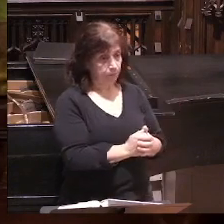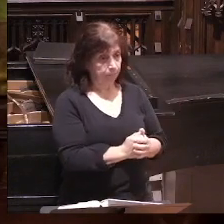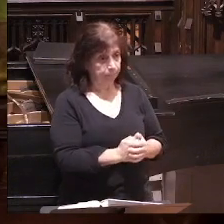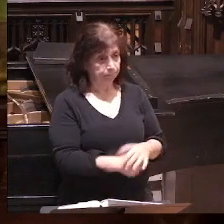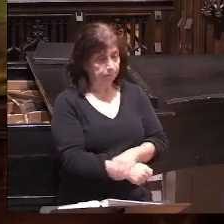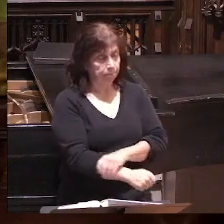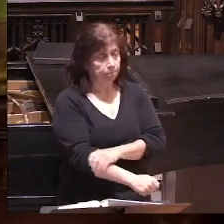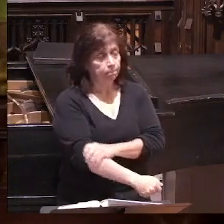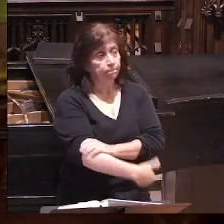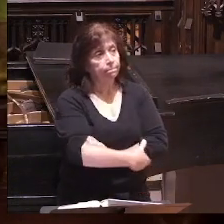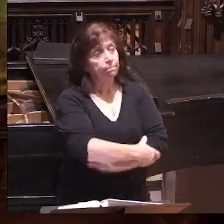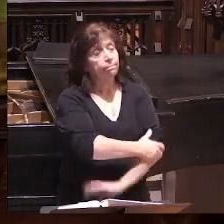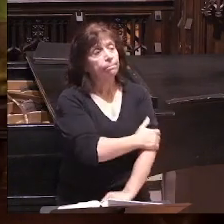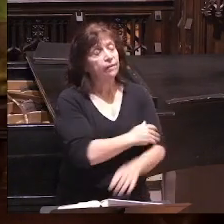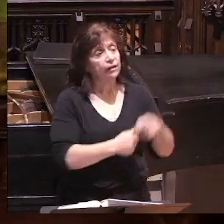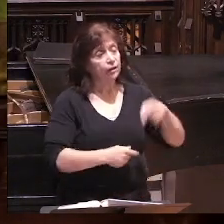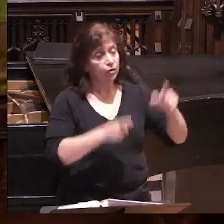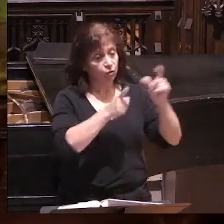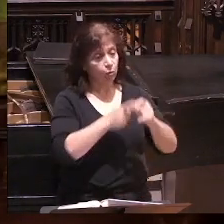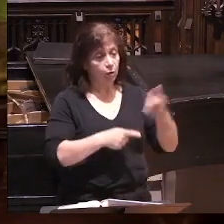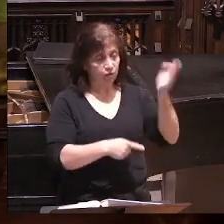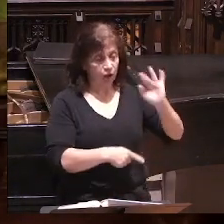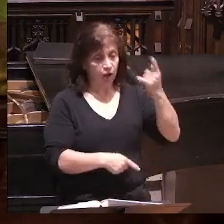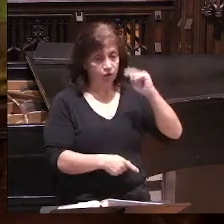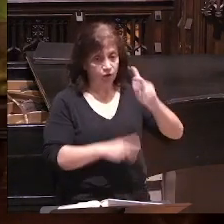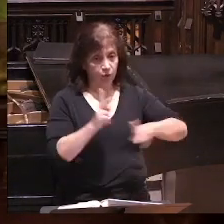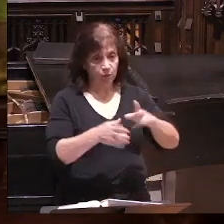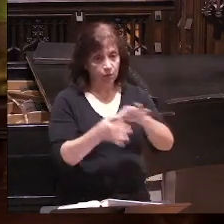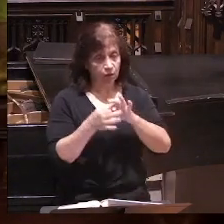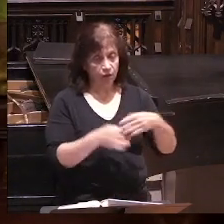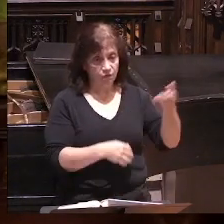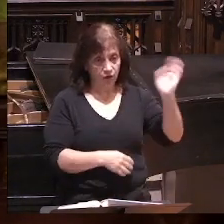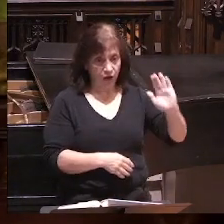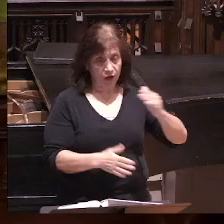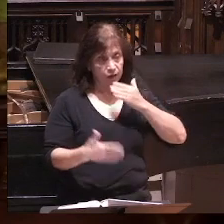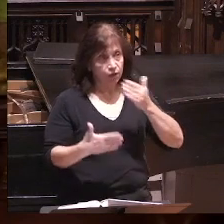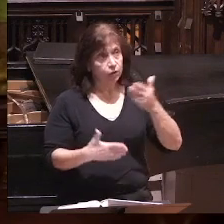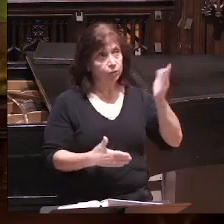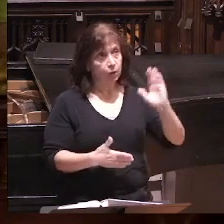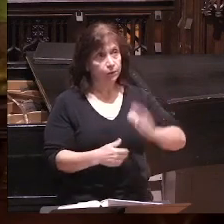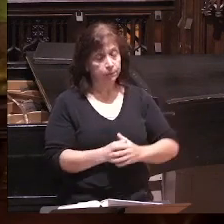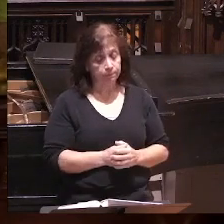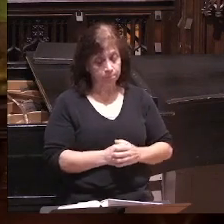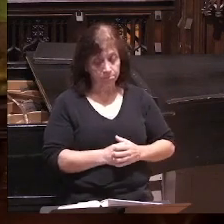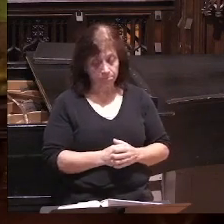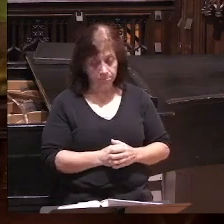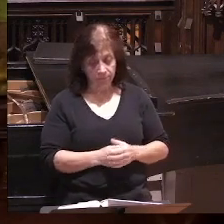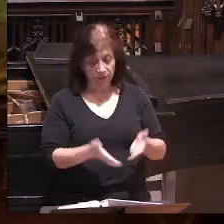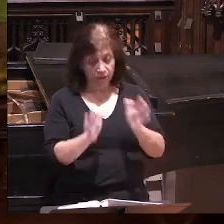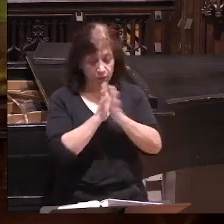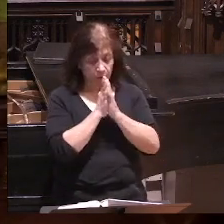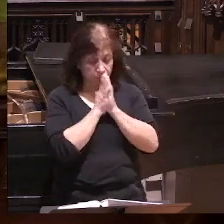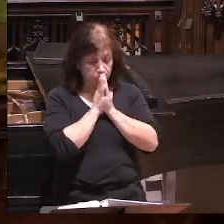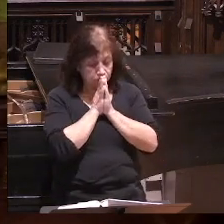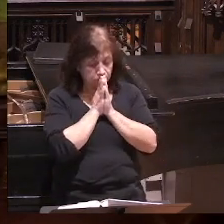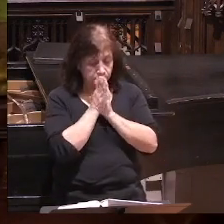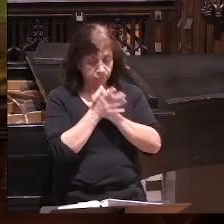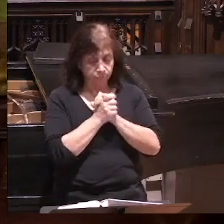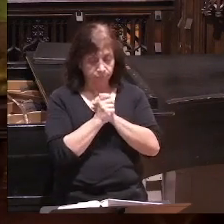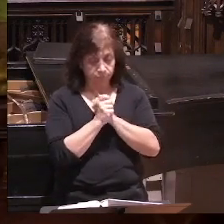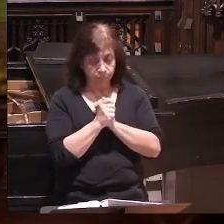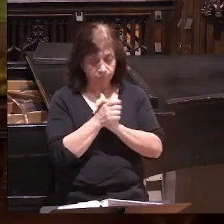ordered him. The word of God for the people of God. Thanks be to God. Let us pray.